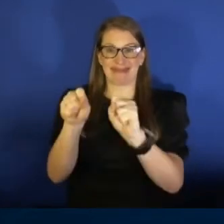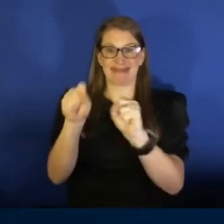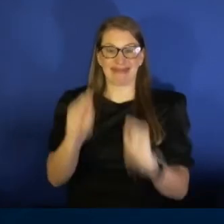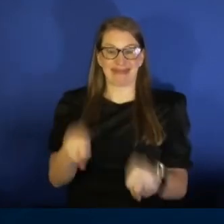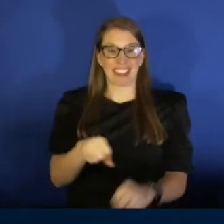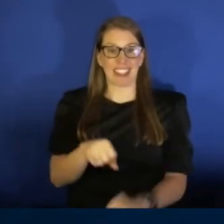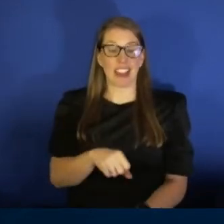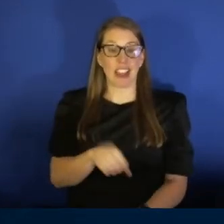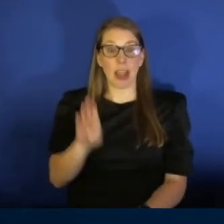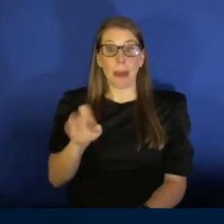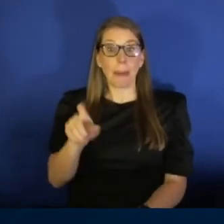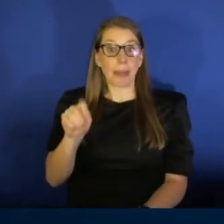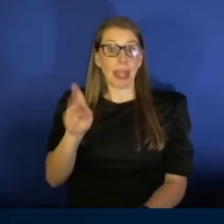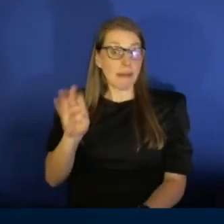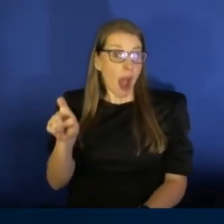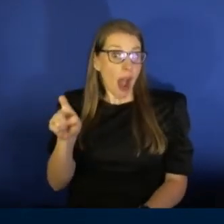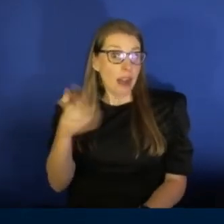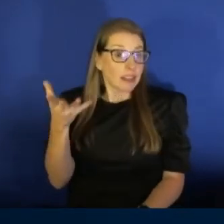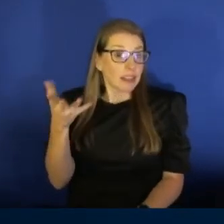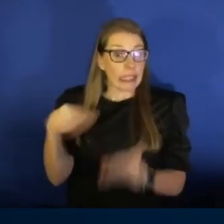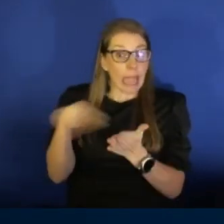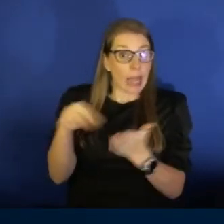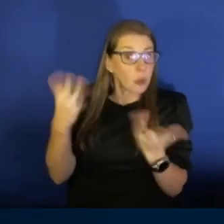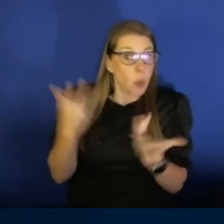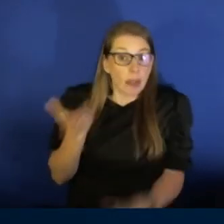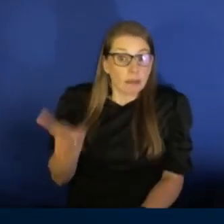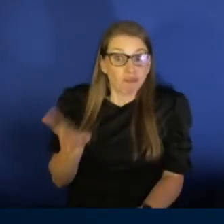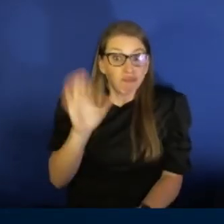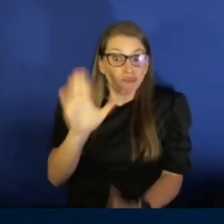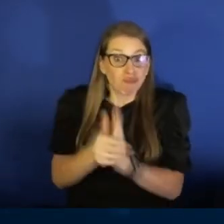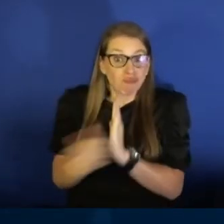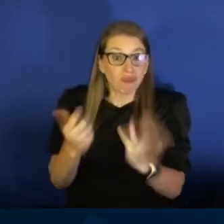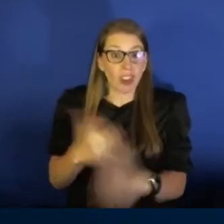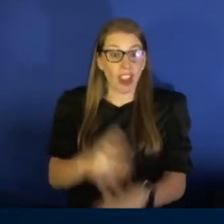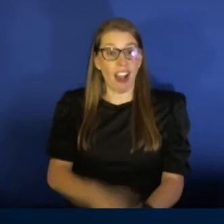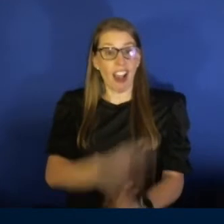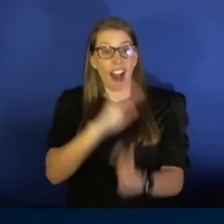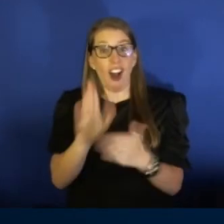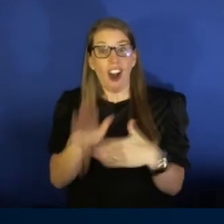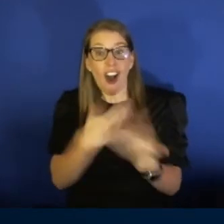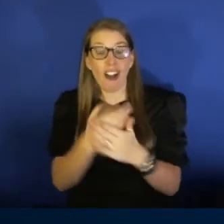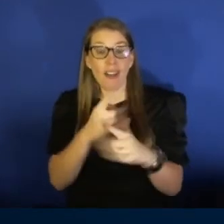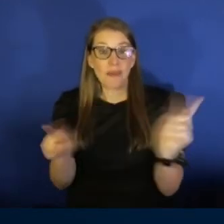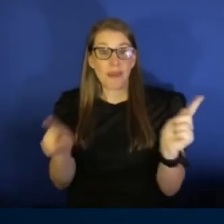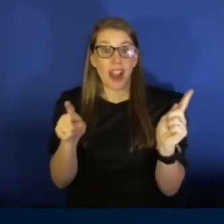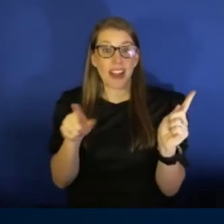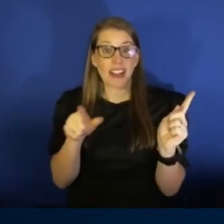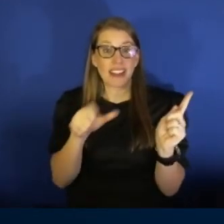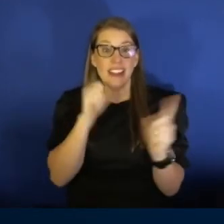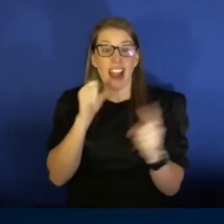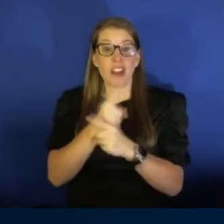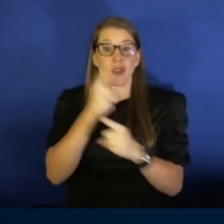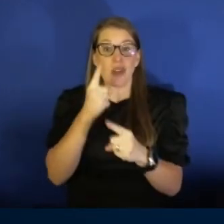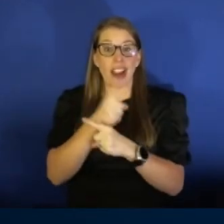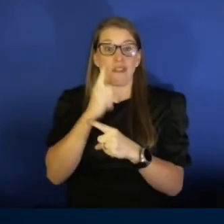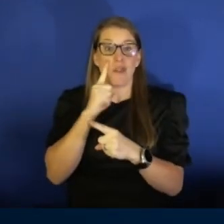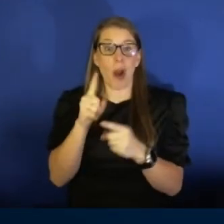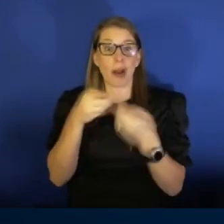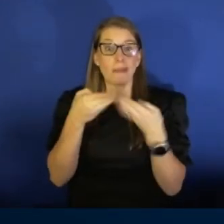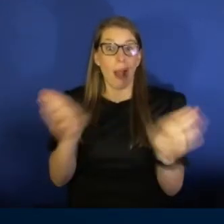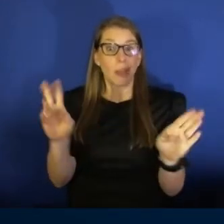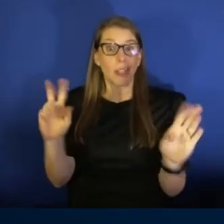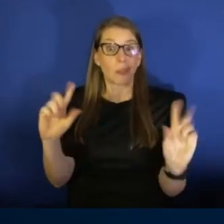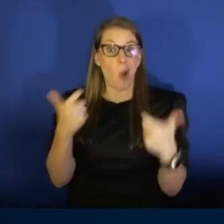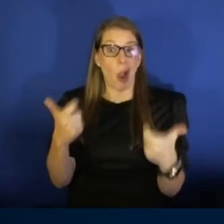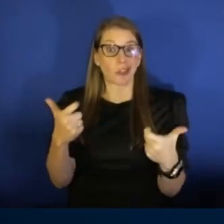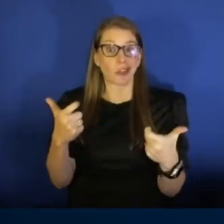Do you dance? What do you do? want to see it. Come on, man. I do all of that, but it's not right for public consumption. But I do it.